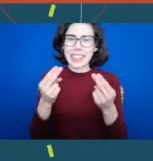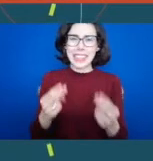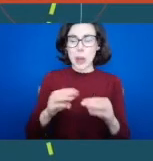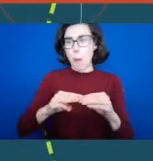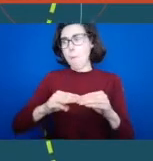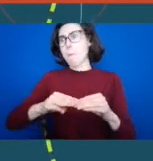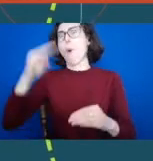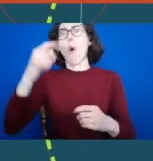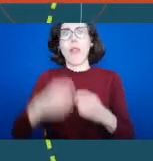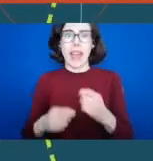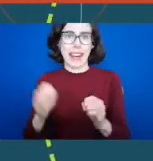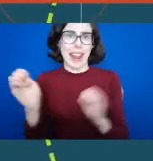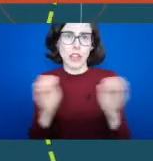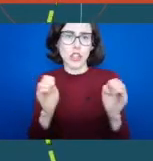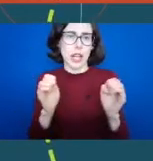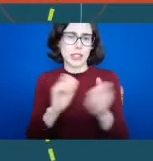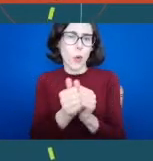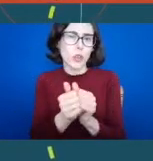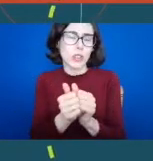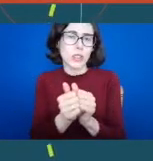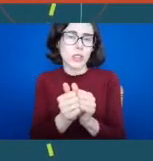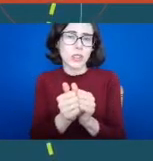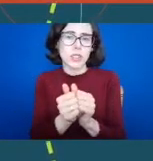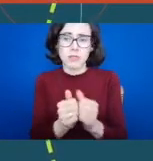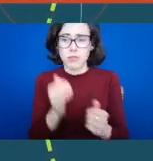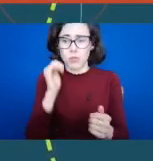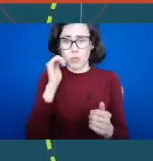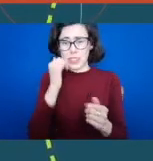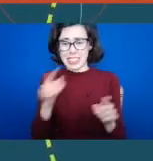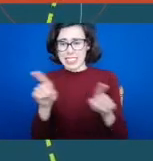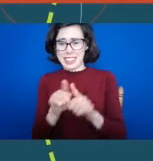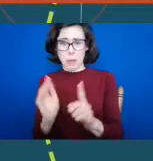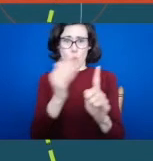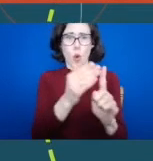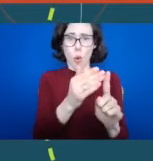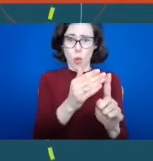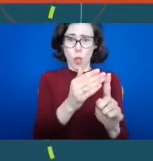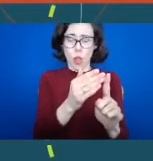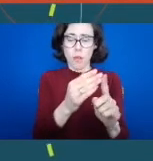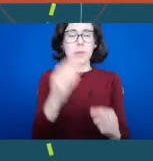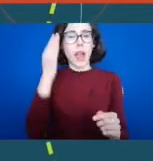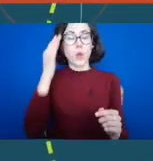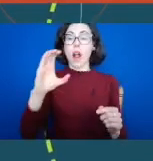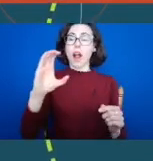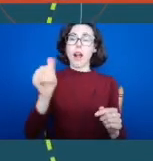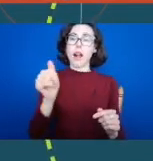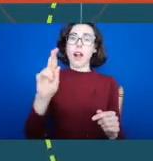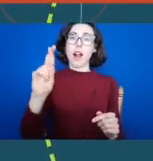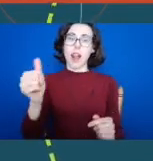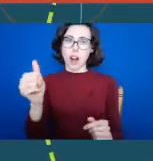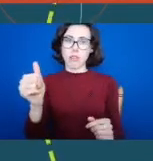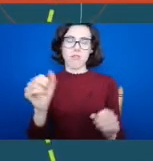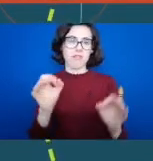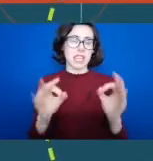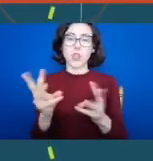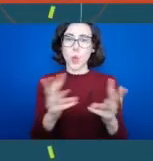to our destination? We're going to still end up in the same place. Kara, I know, does outstanding work. My very good friend